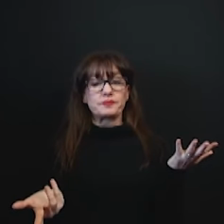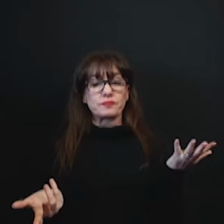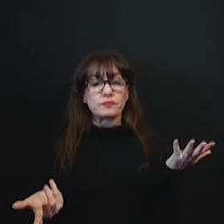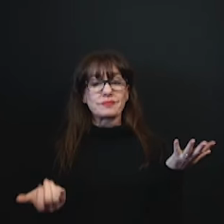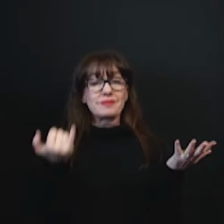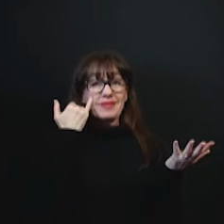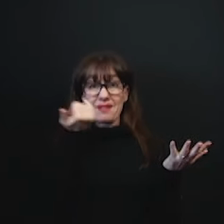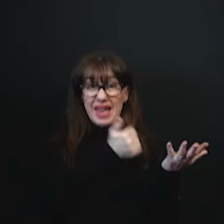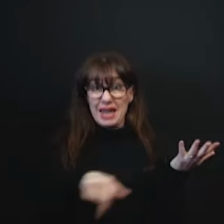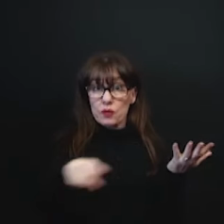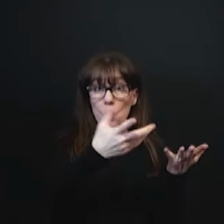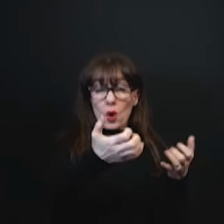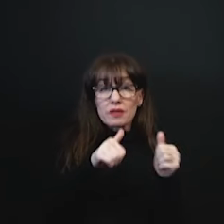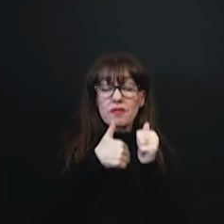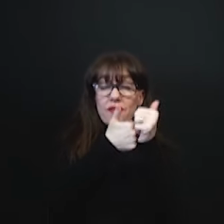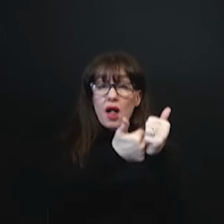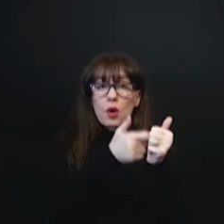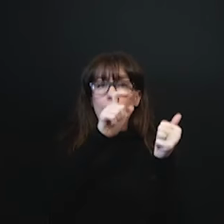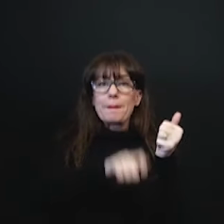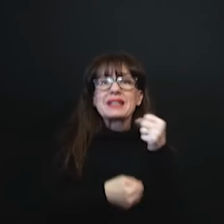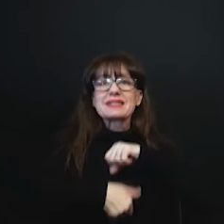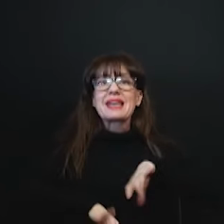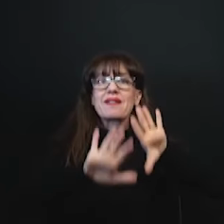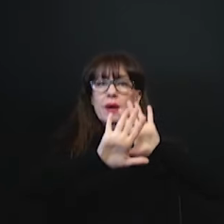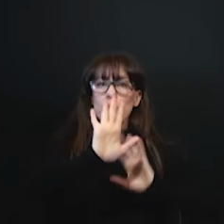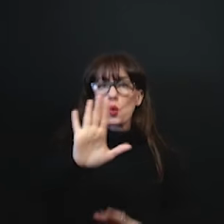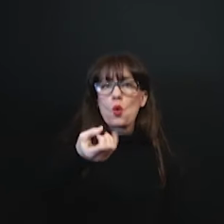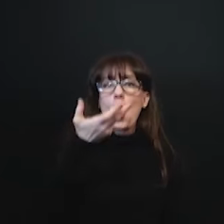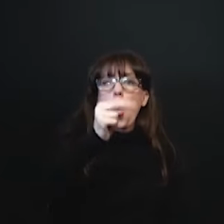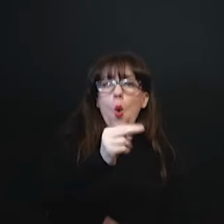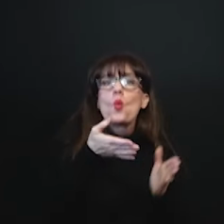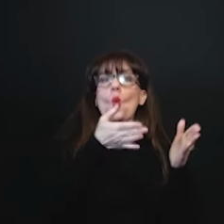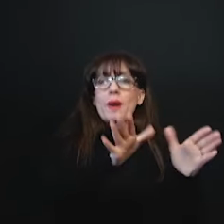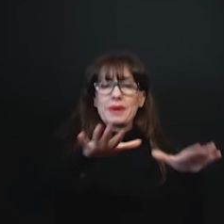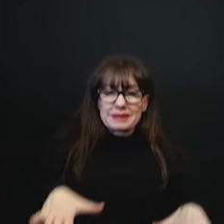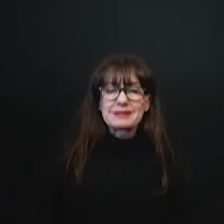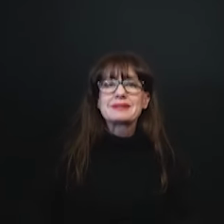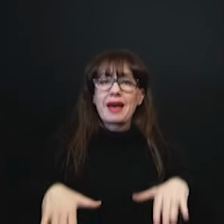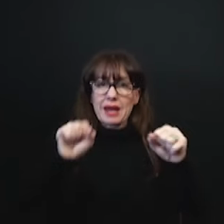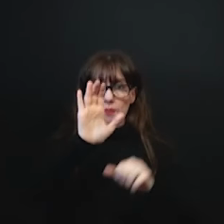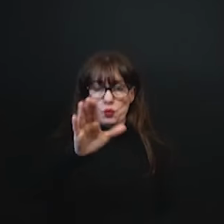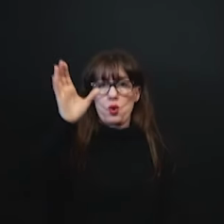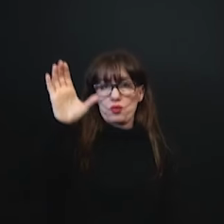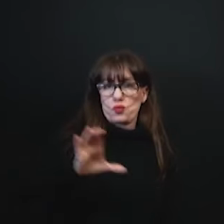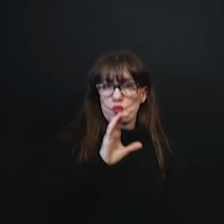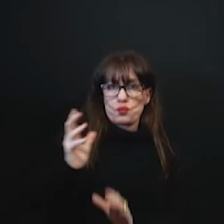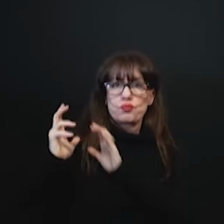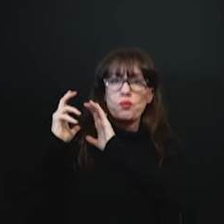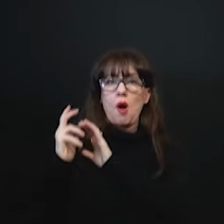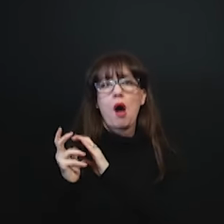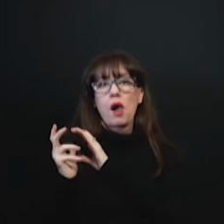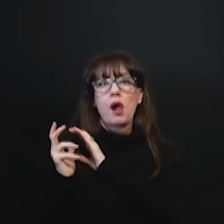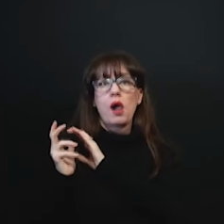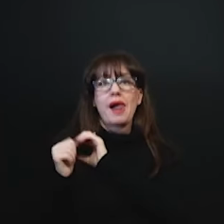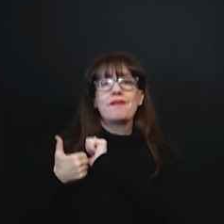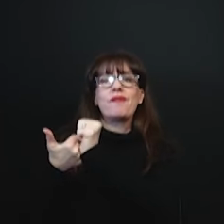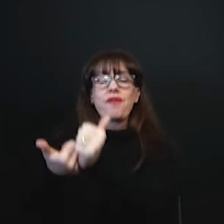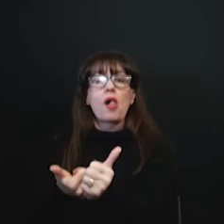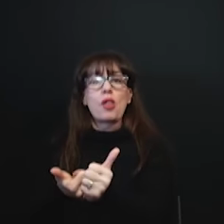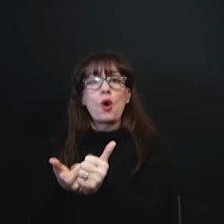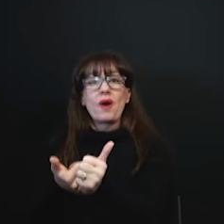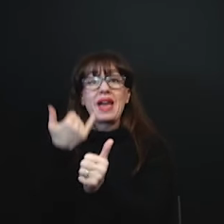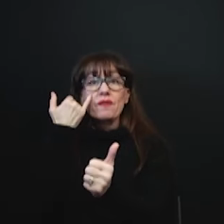If any of you wants to be my follower, you must give up your own way. You must take up your cross and follow me. If you